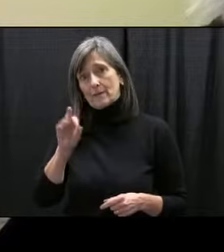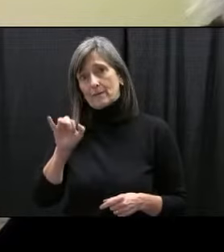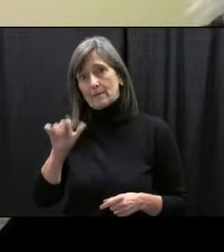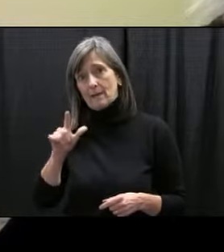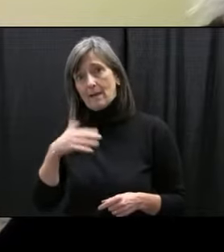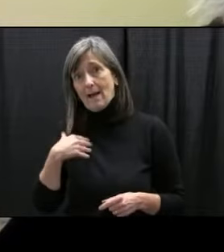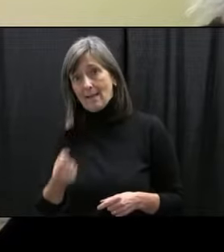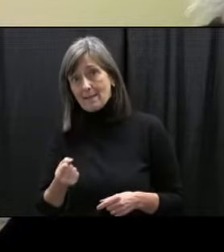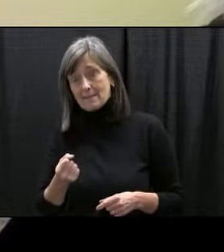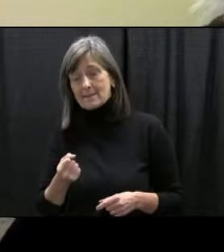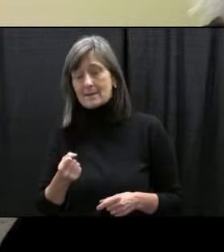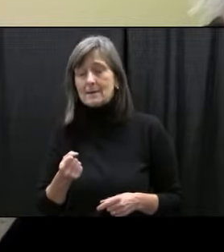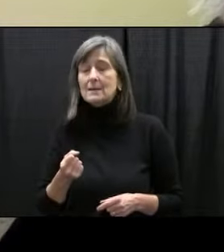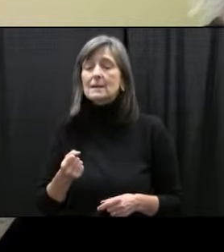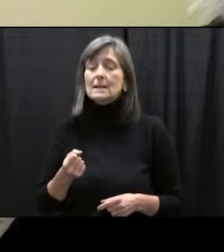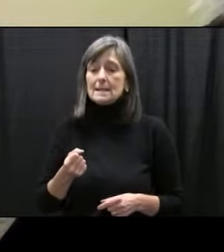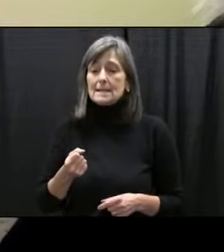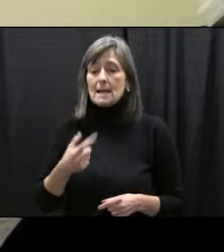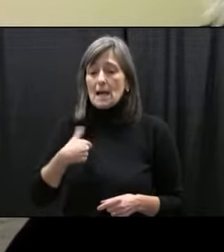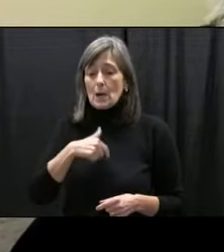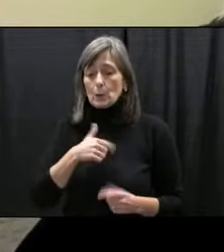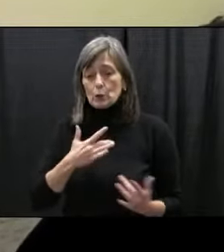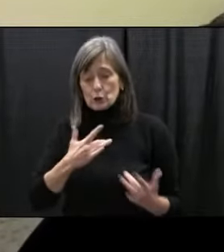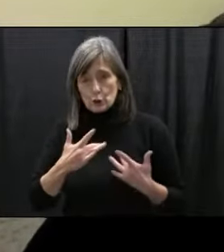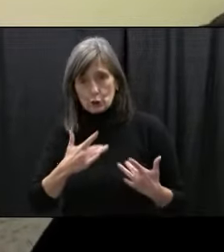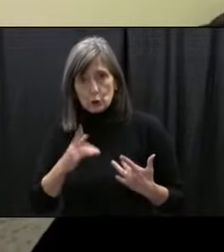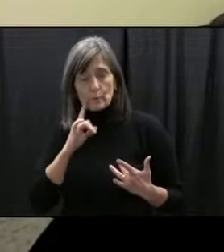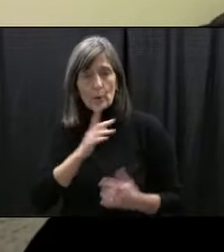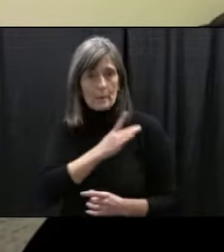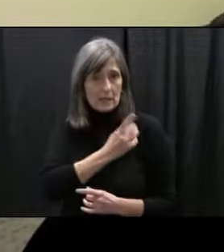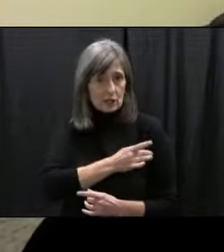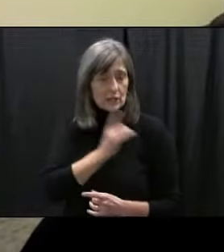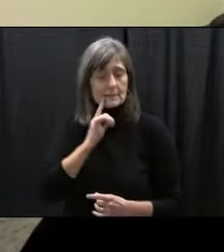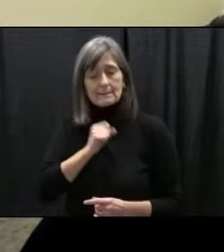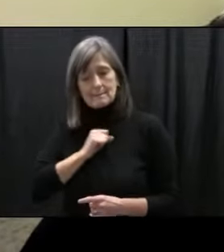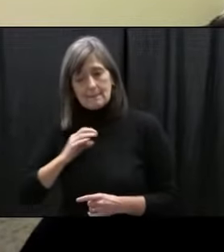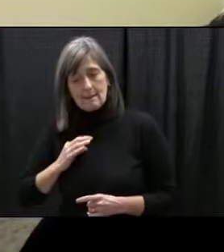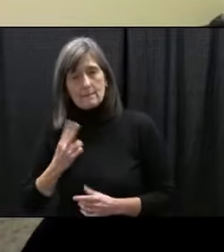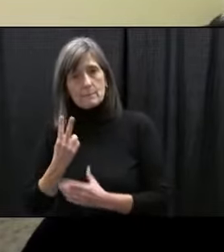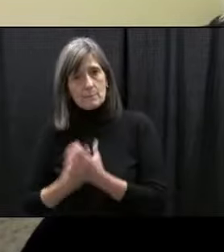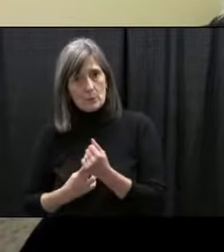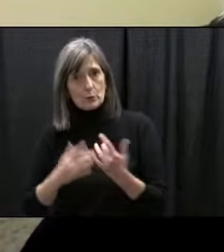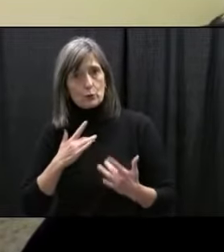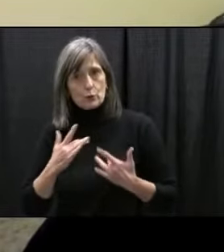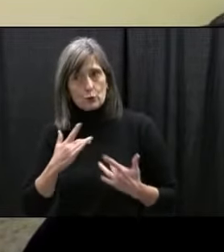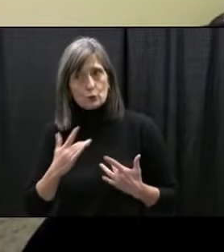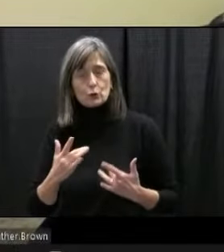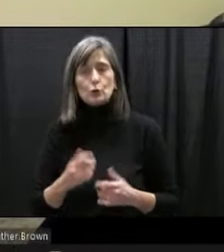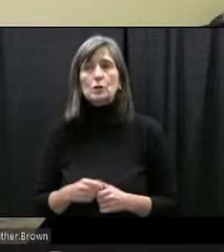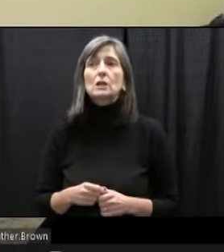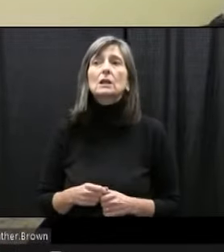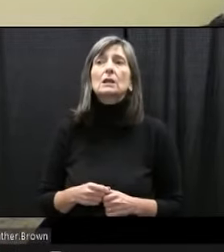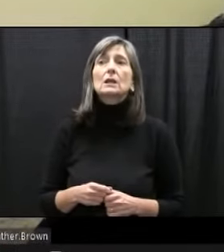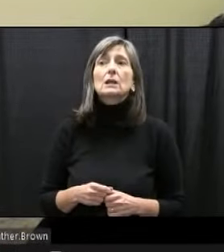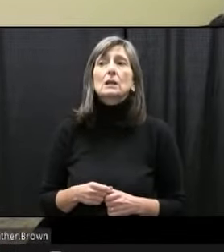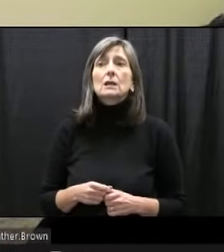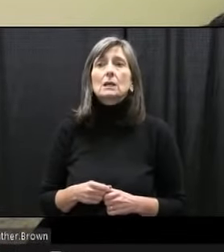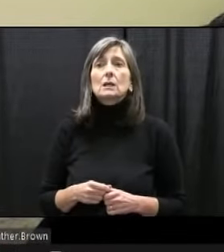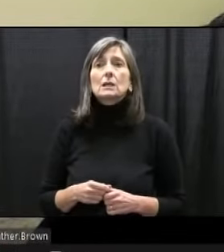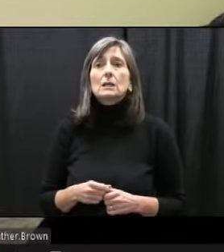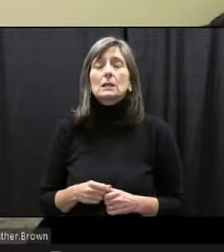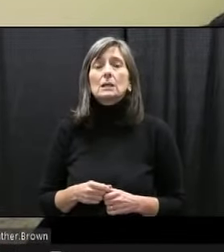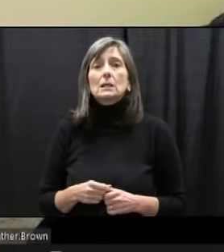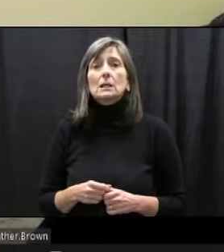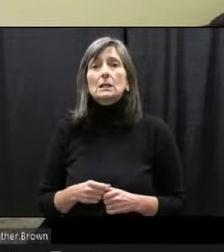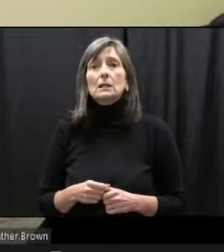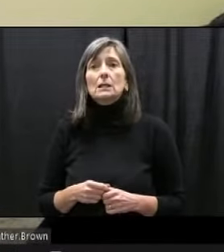concern and both for our patients as well as our staff that hearing this news has